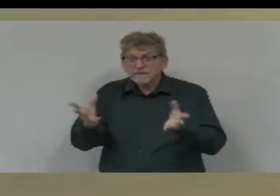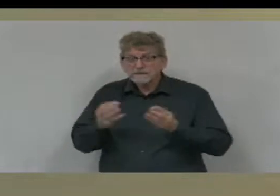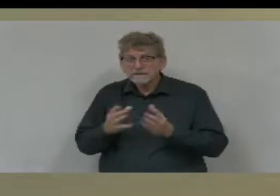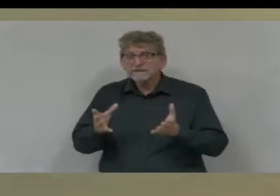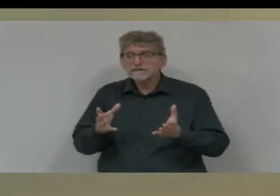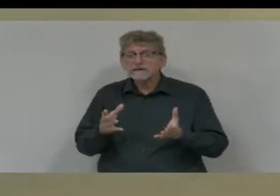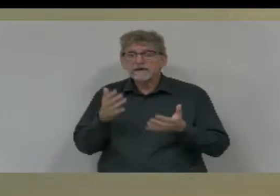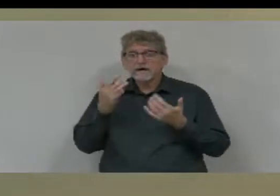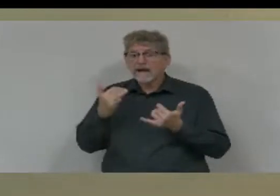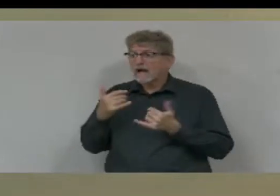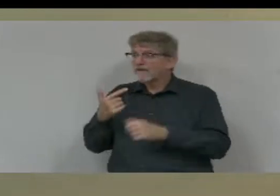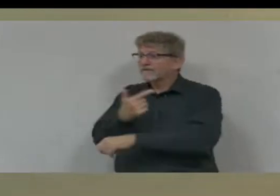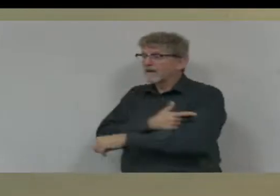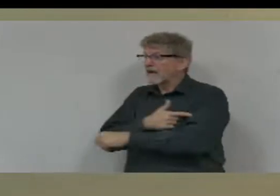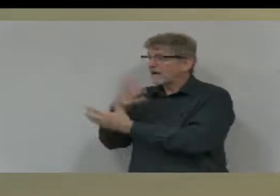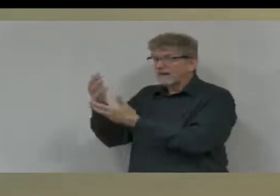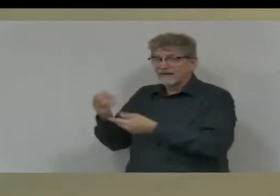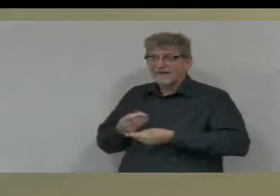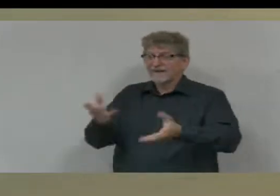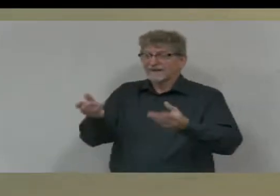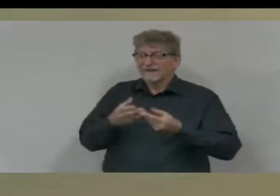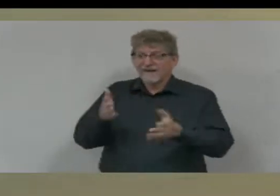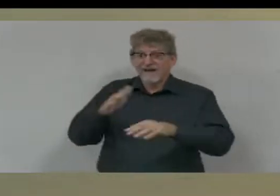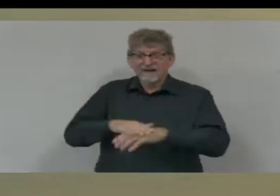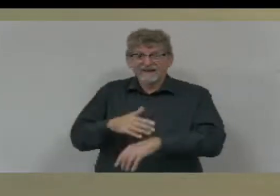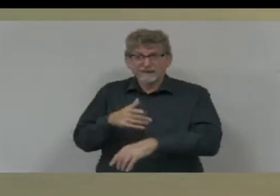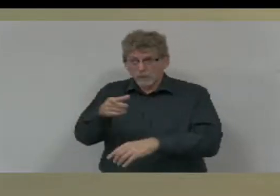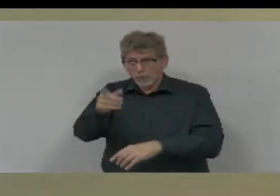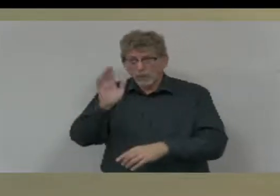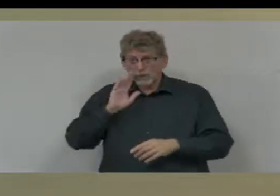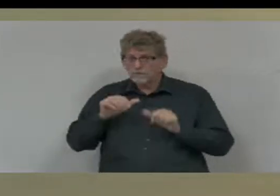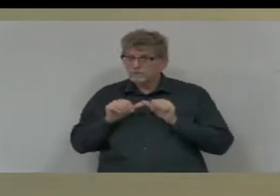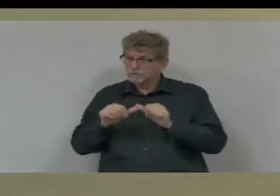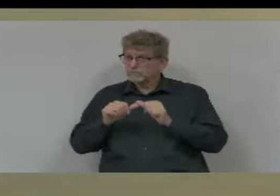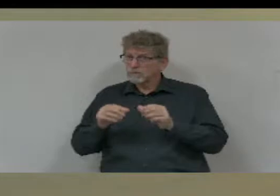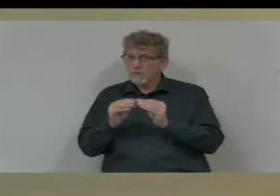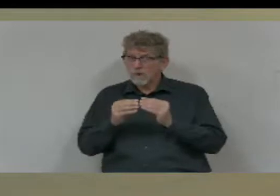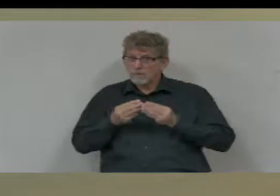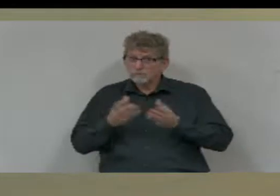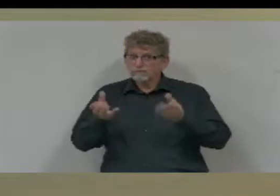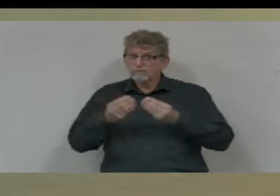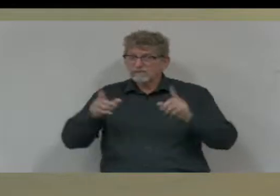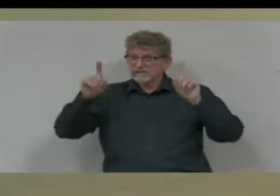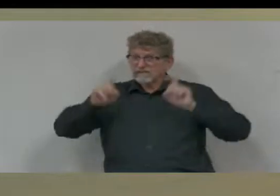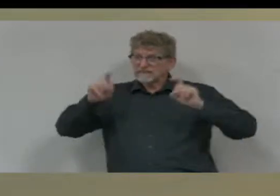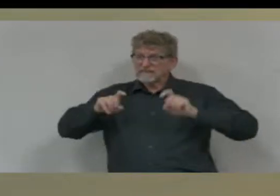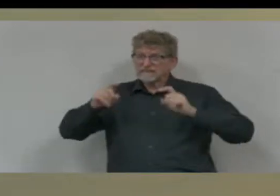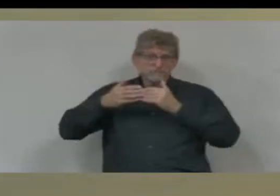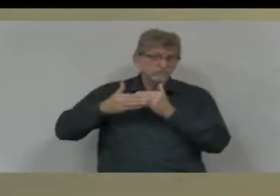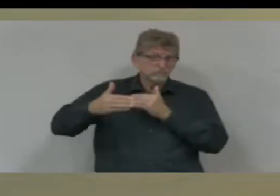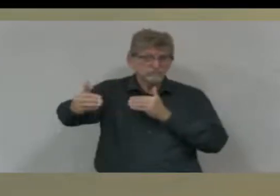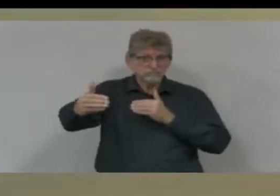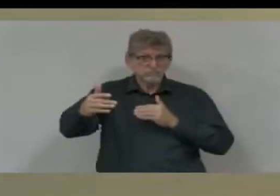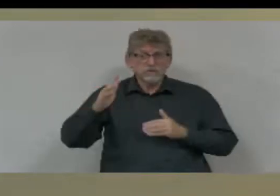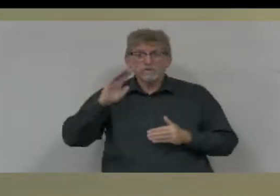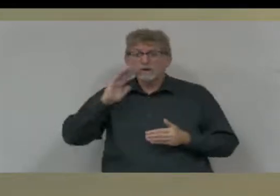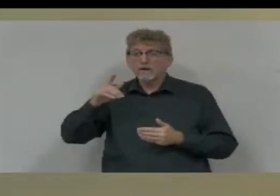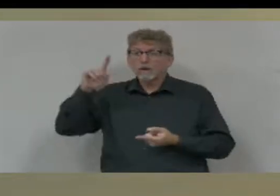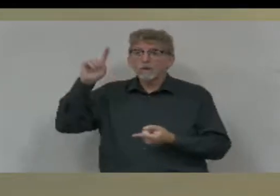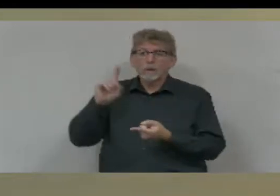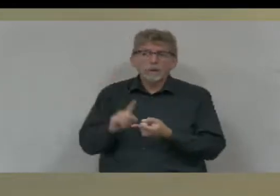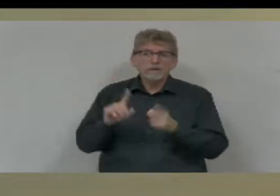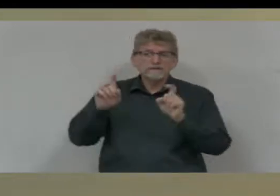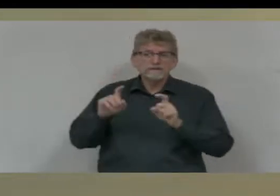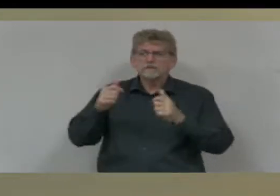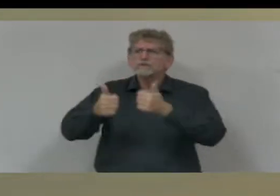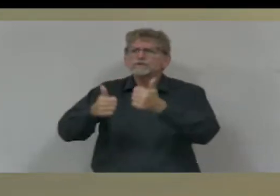given out on campus? Are we still going to maintain the consistent testing, or will we be lowering that at all? Sure. So